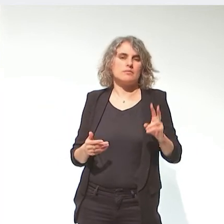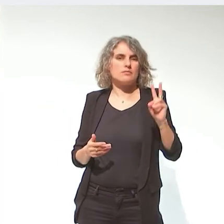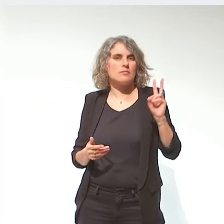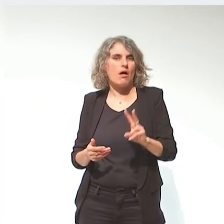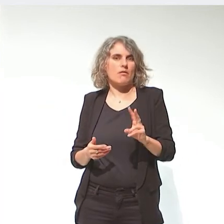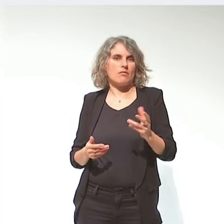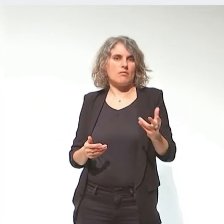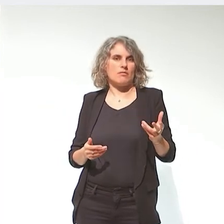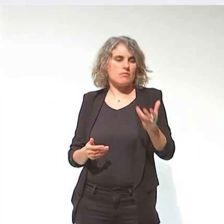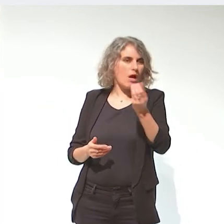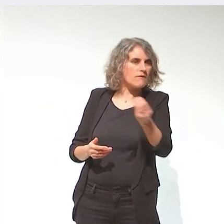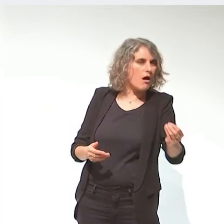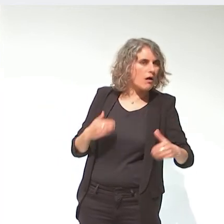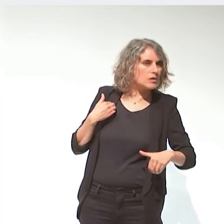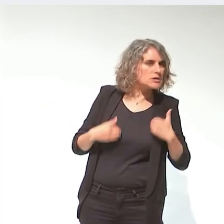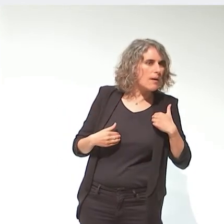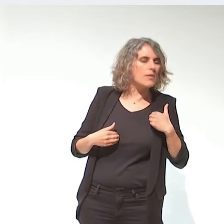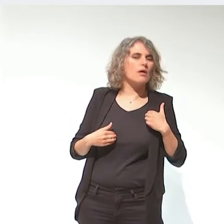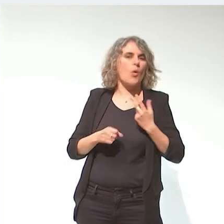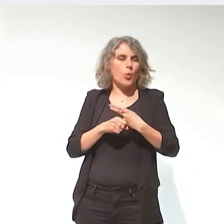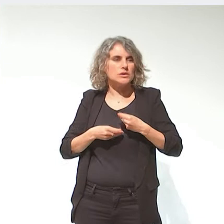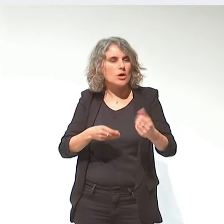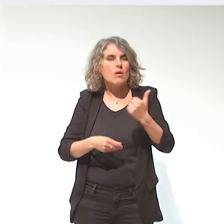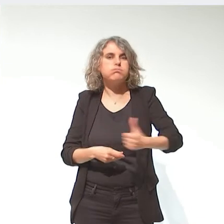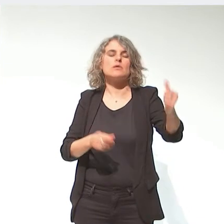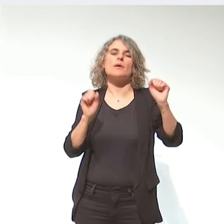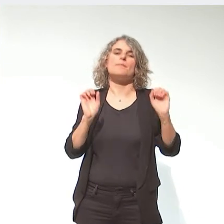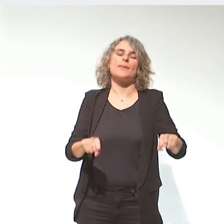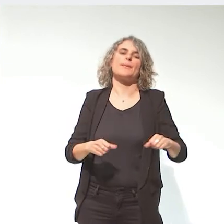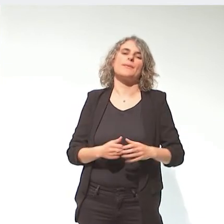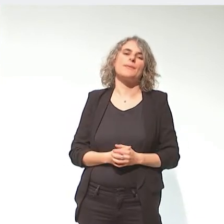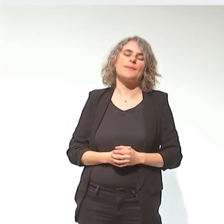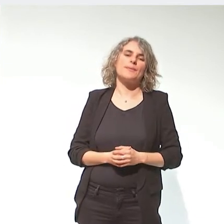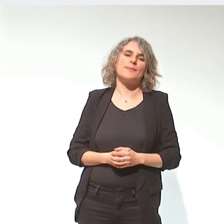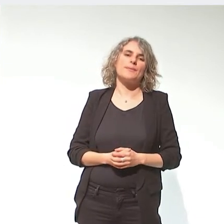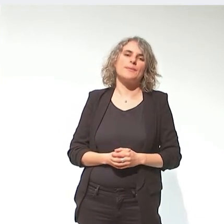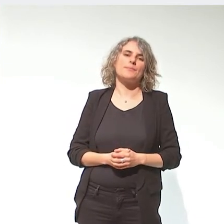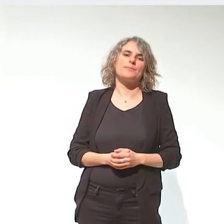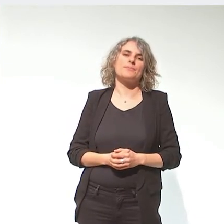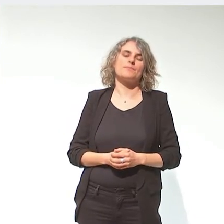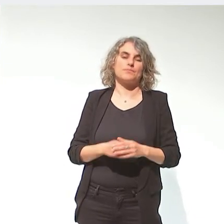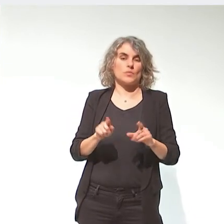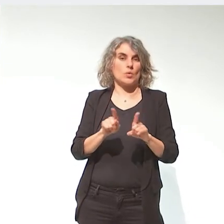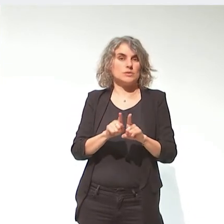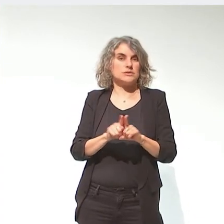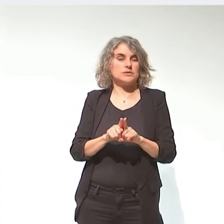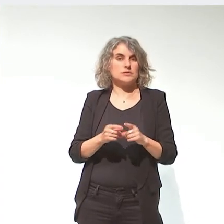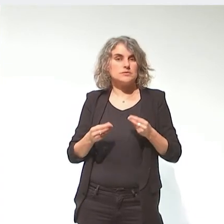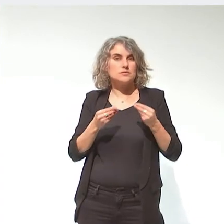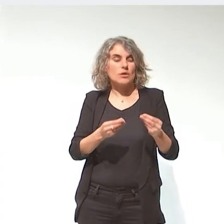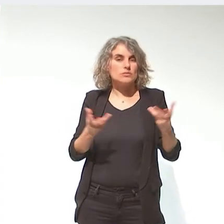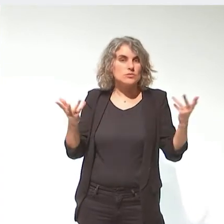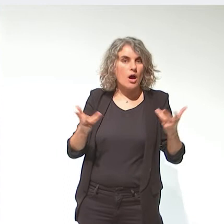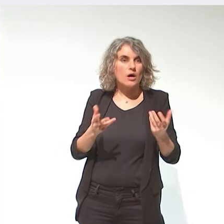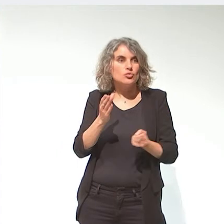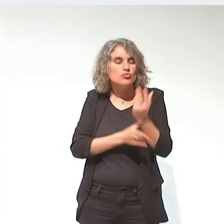disabilities, and access to proper technology is key